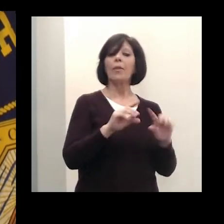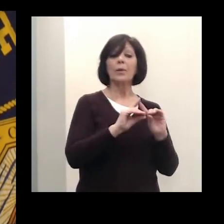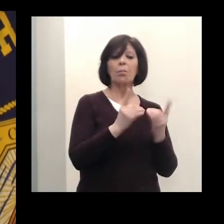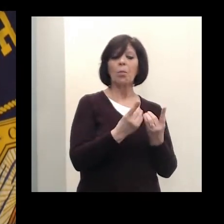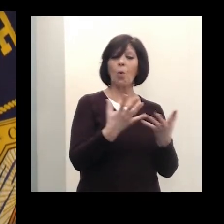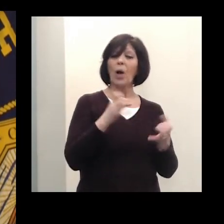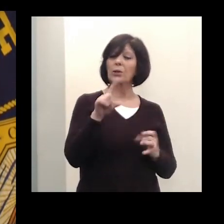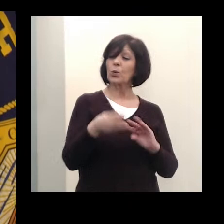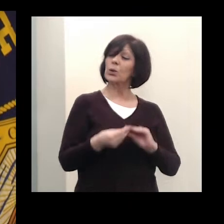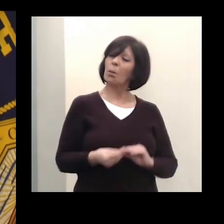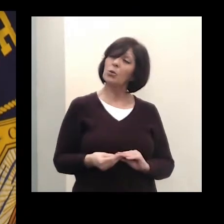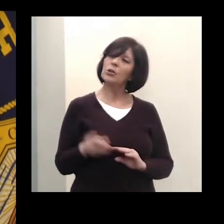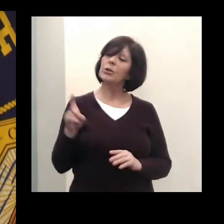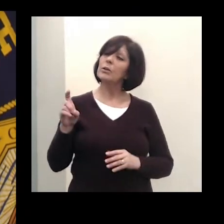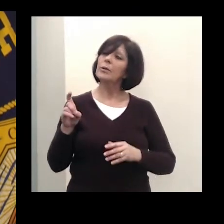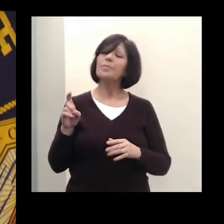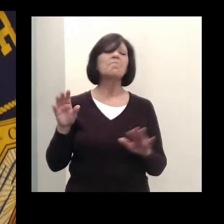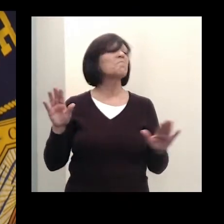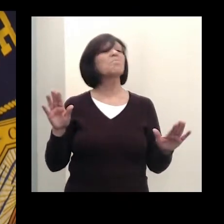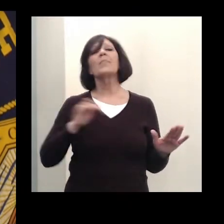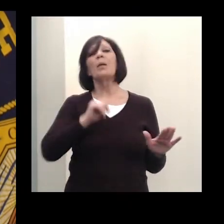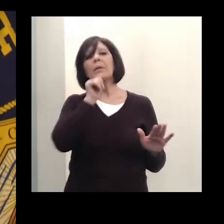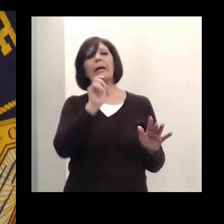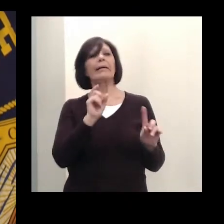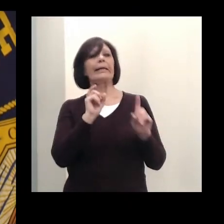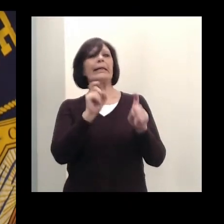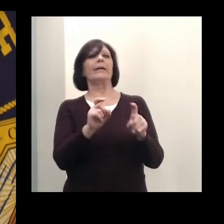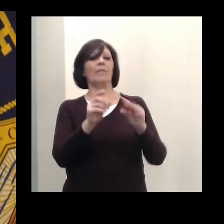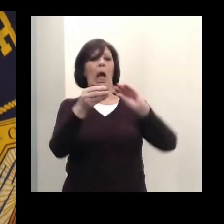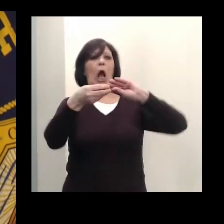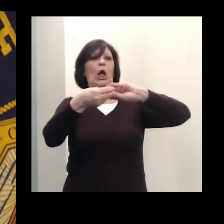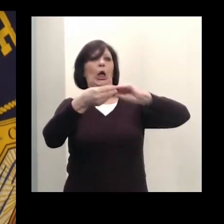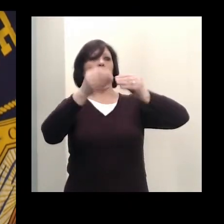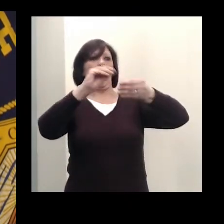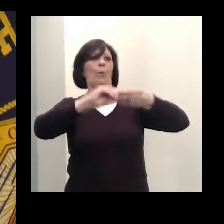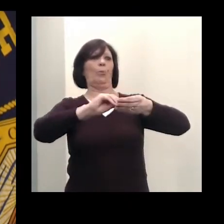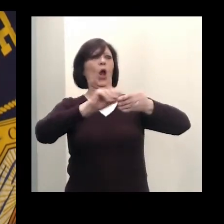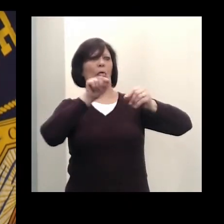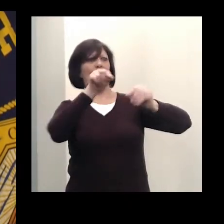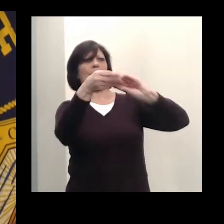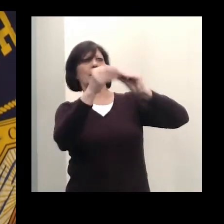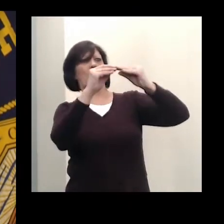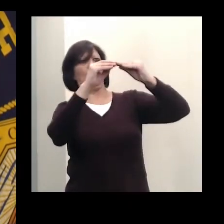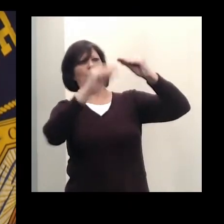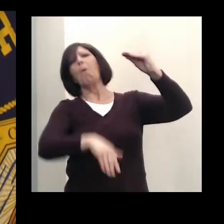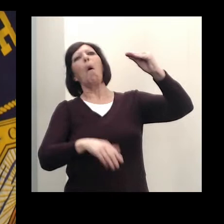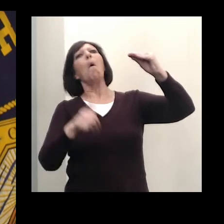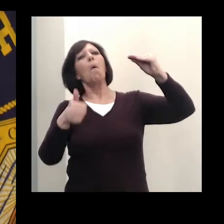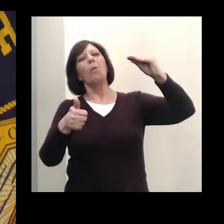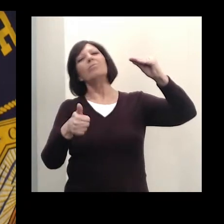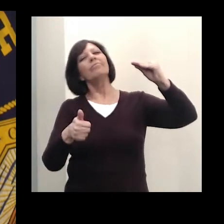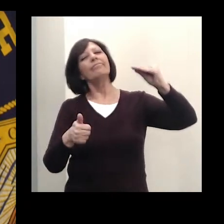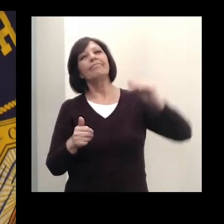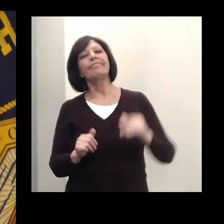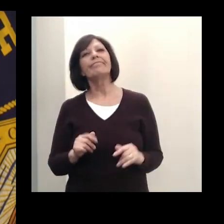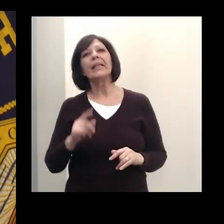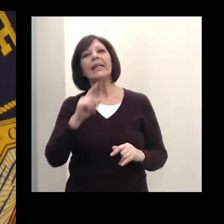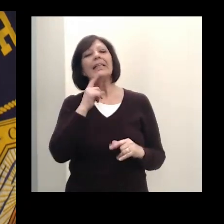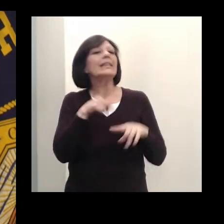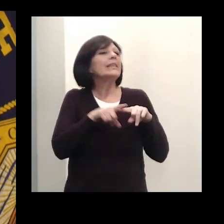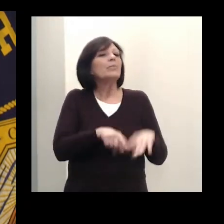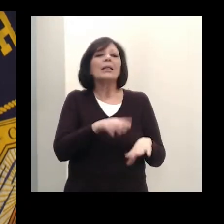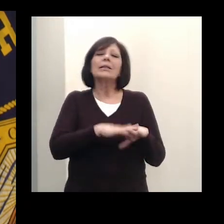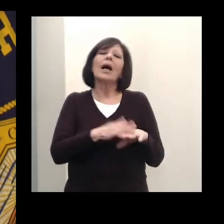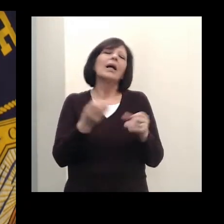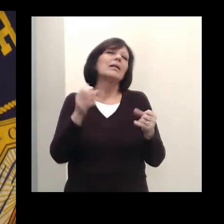considered? Well, I'm not going to give a perfect say this is exactly the number we're going to be at, because it's going to depend on a number of